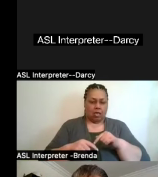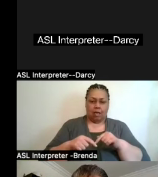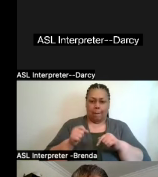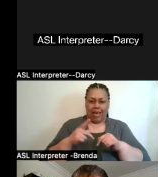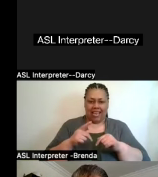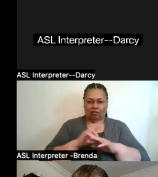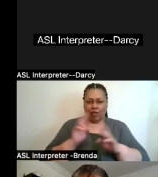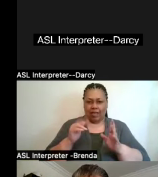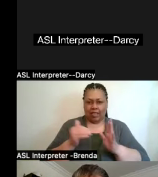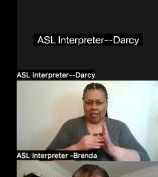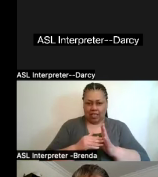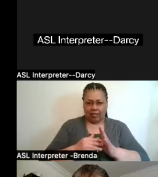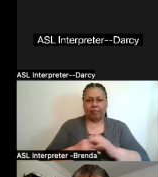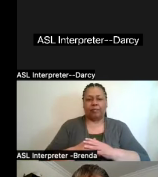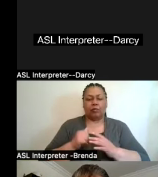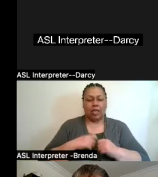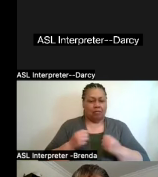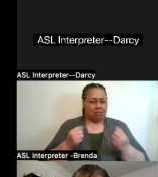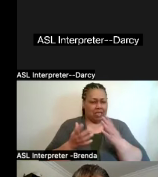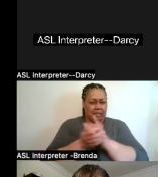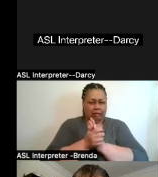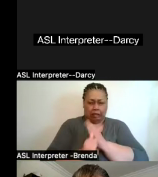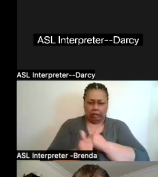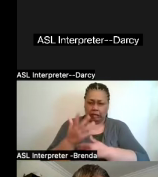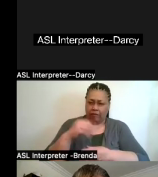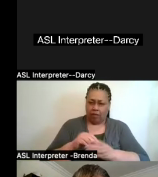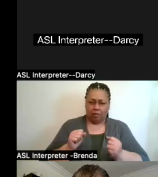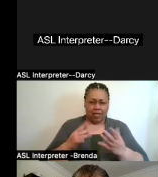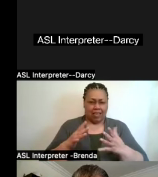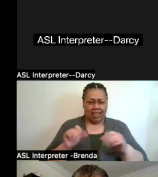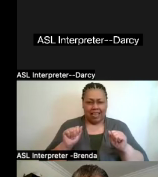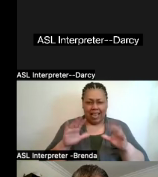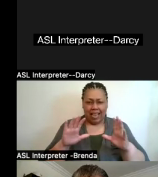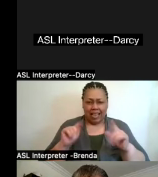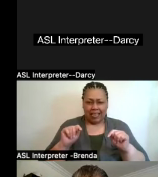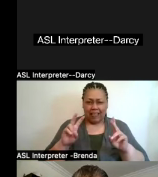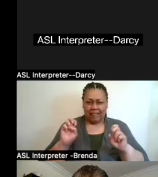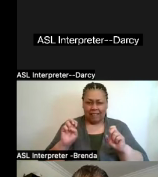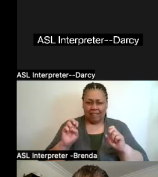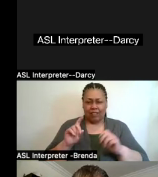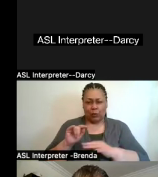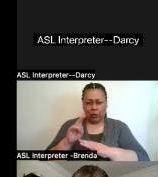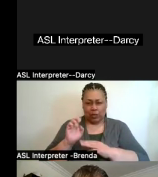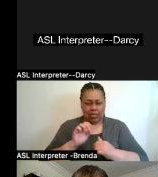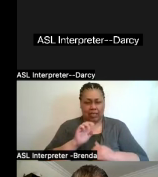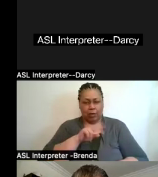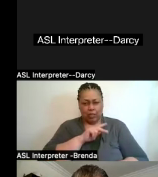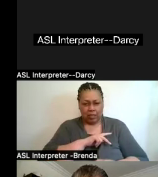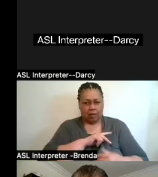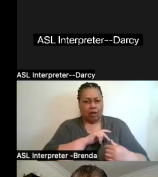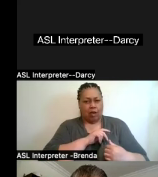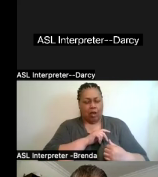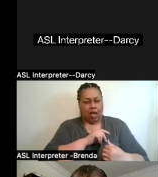a ton of skill sets, a lot of active, we have some active duty personnel, we have retired